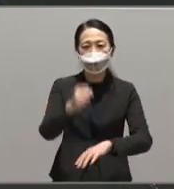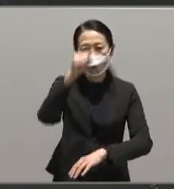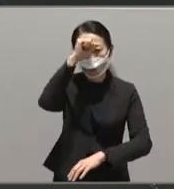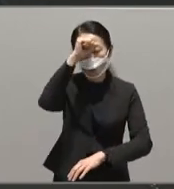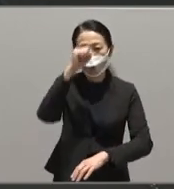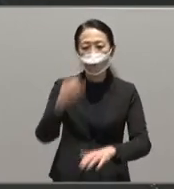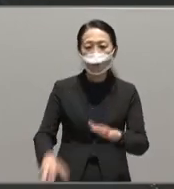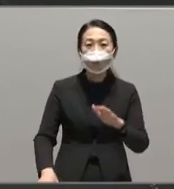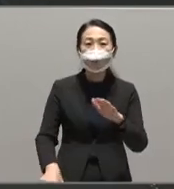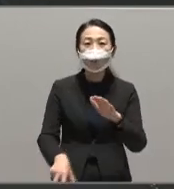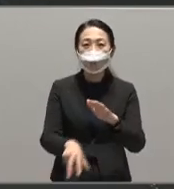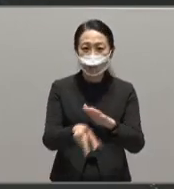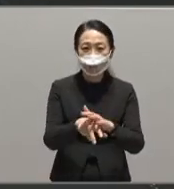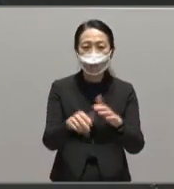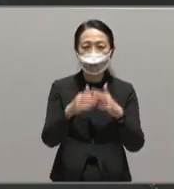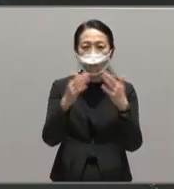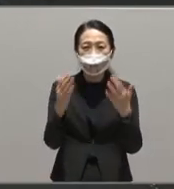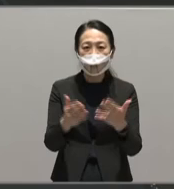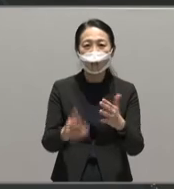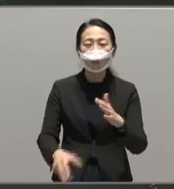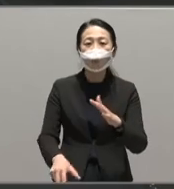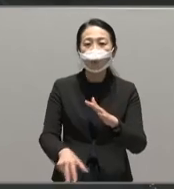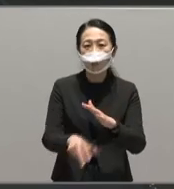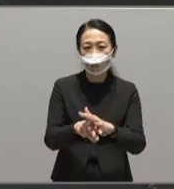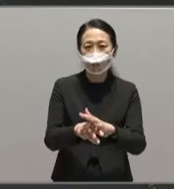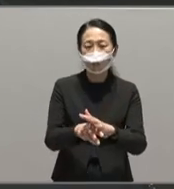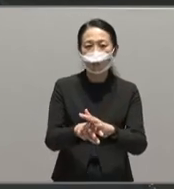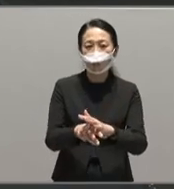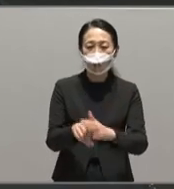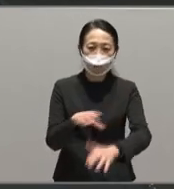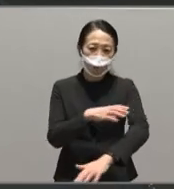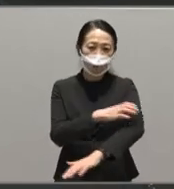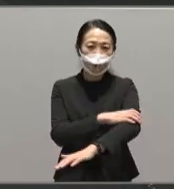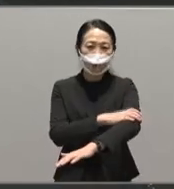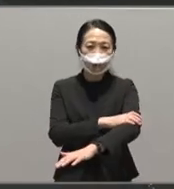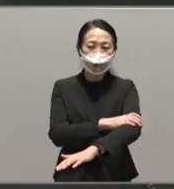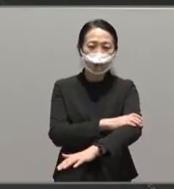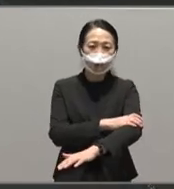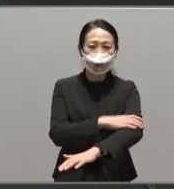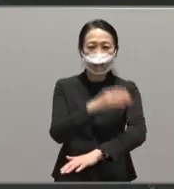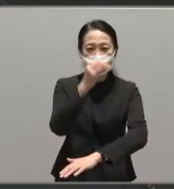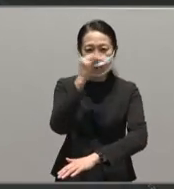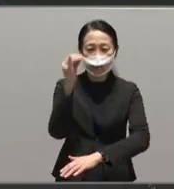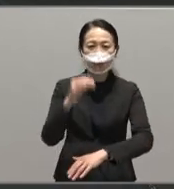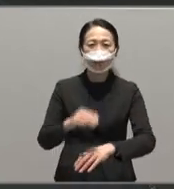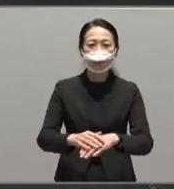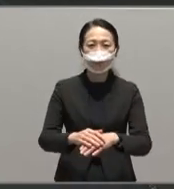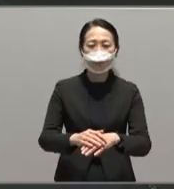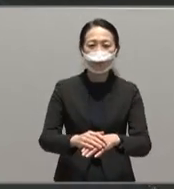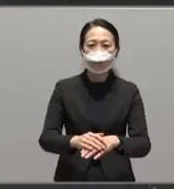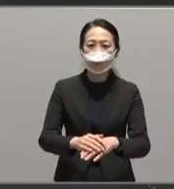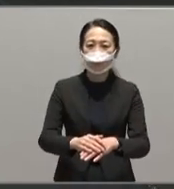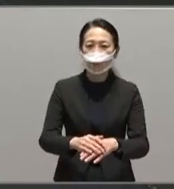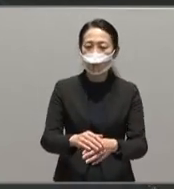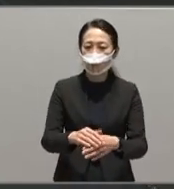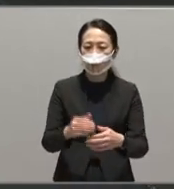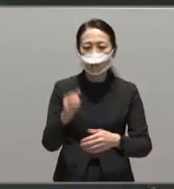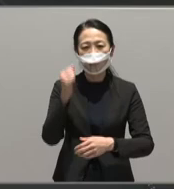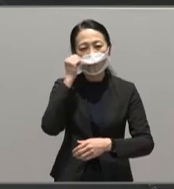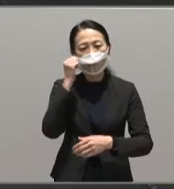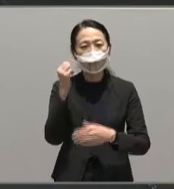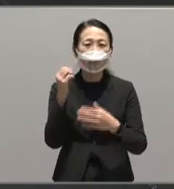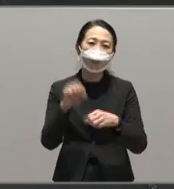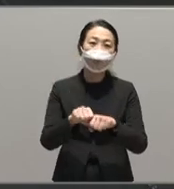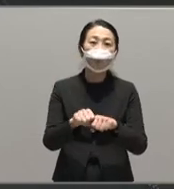disease is the same. Stress is a cause of most lifestyle diseases, hypertension,